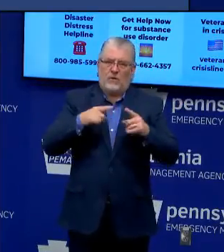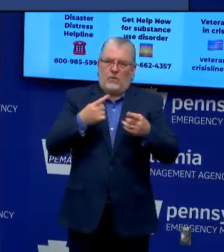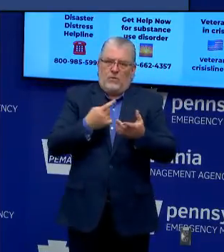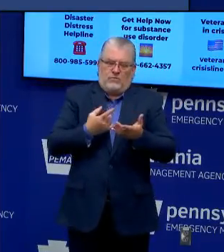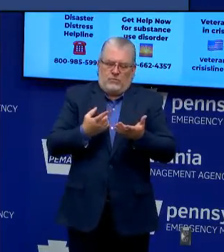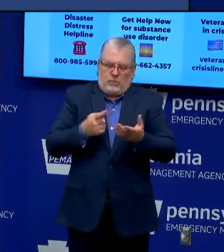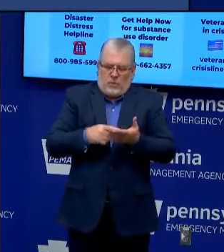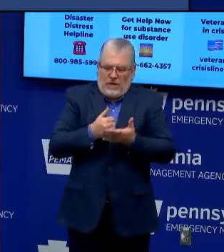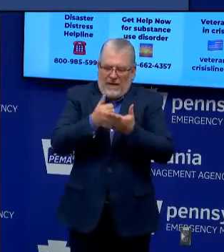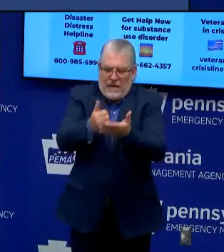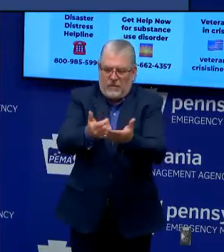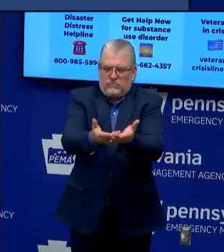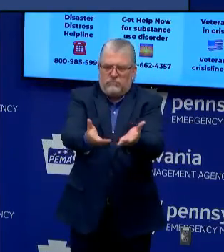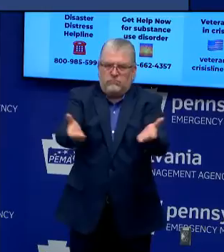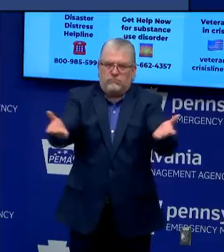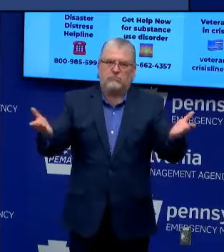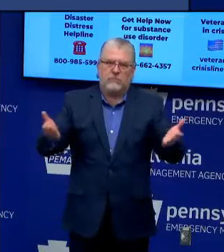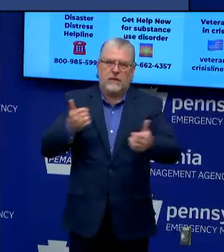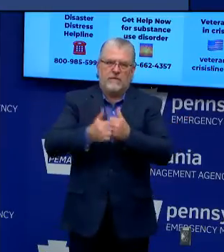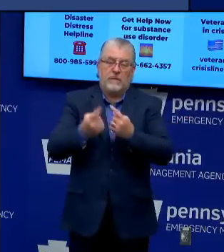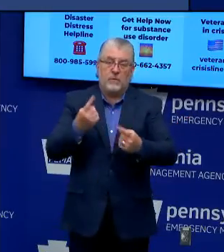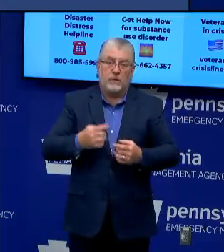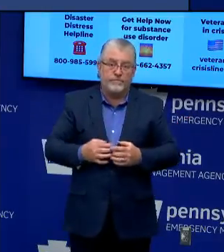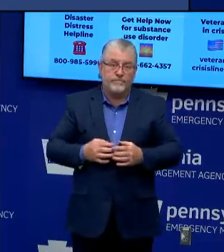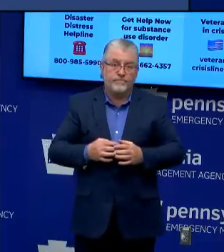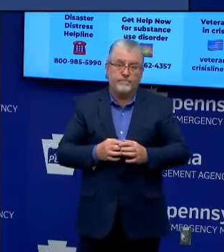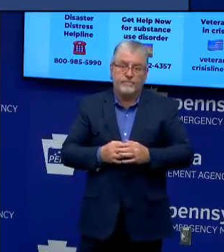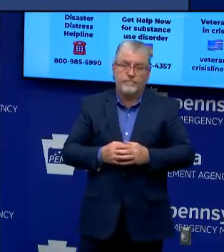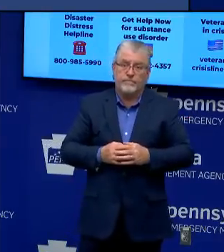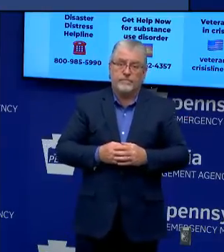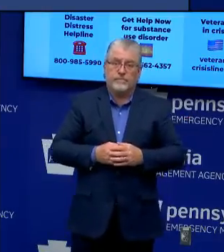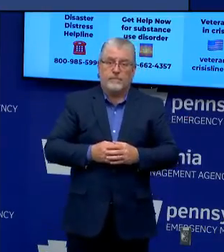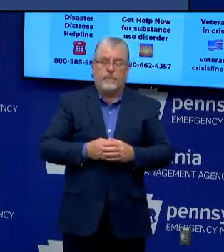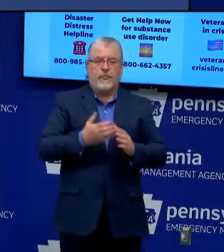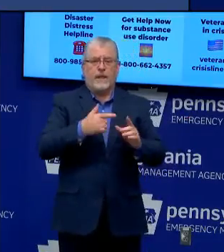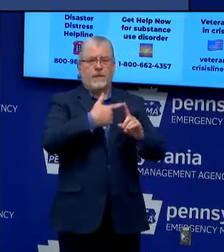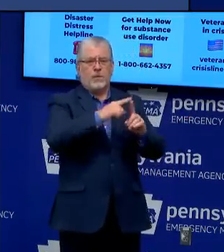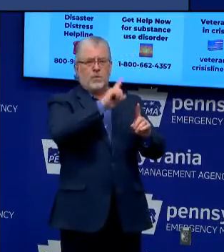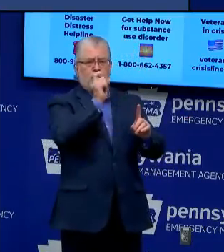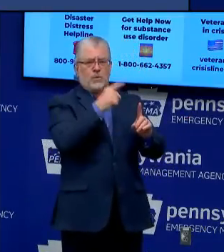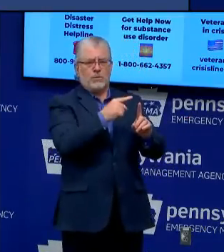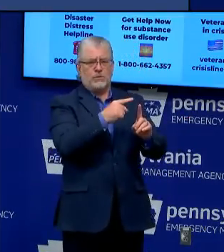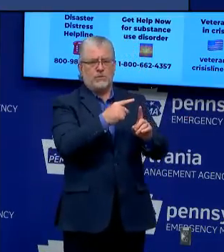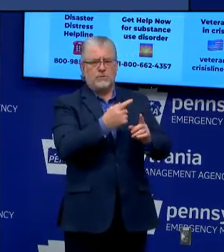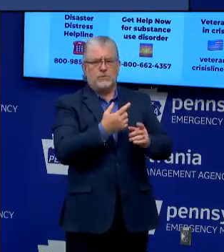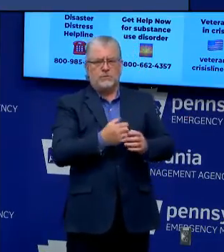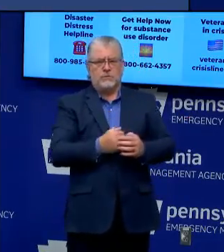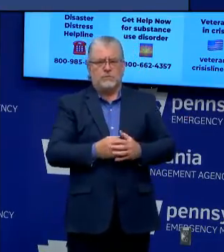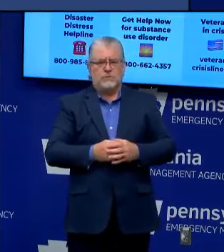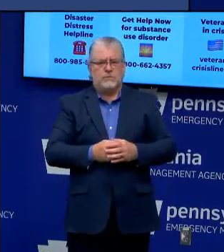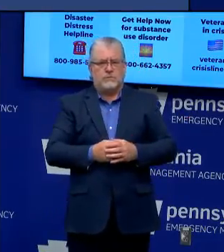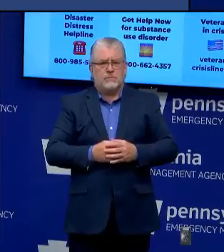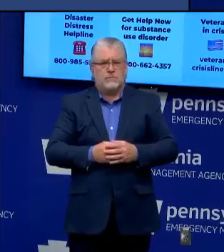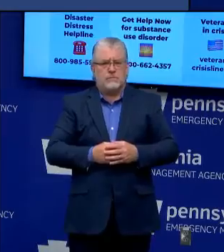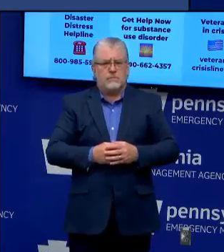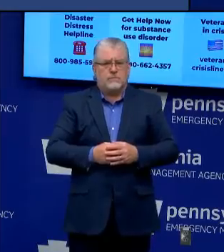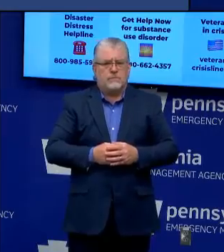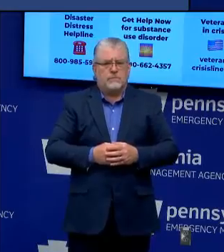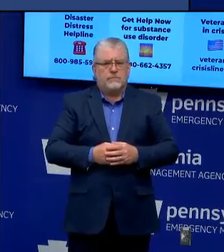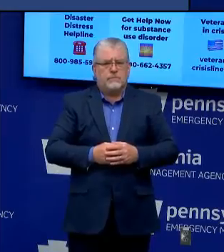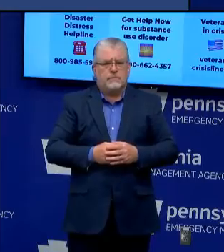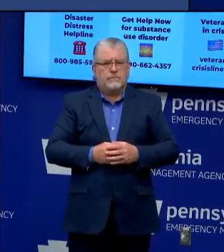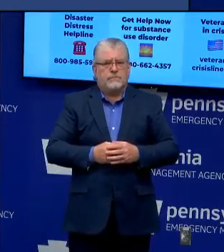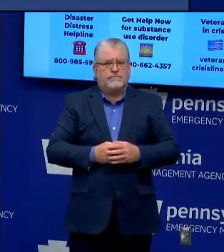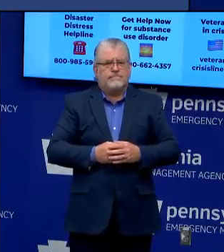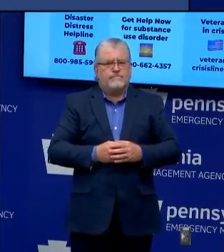next question is from PBS 39. Is there any clearer idea why there was such a rise in cases in Northampton County yesterday